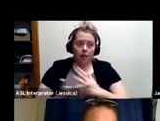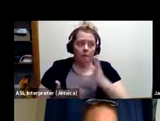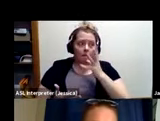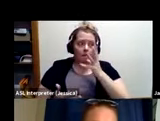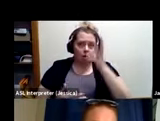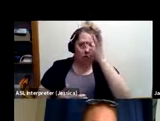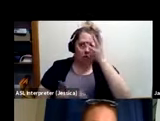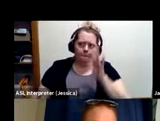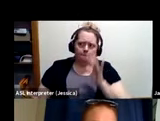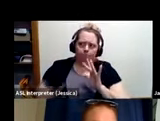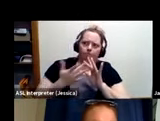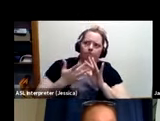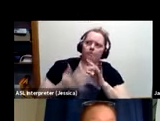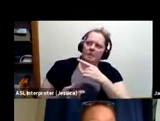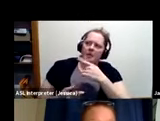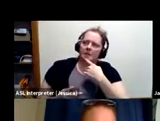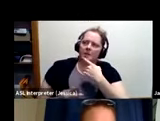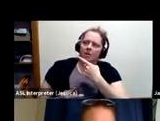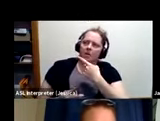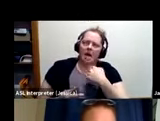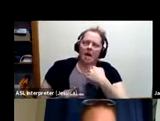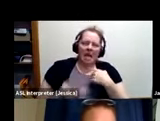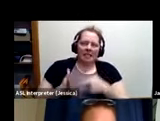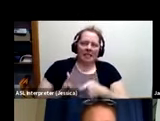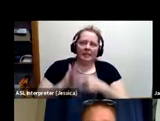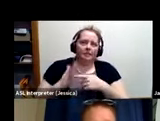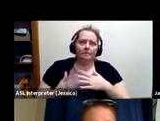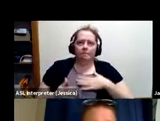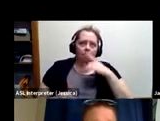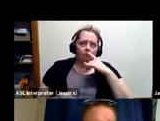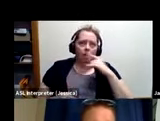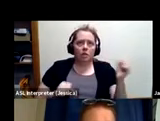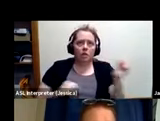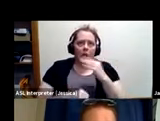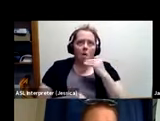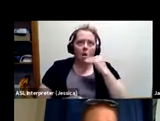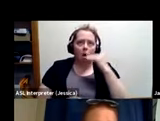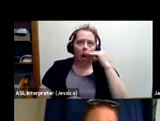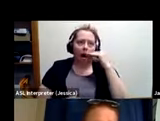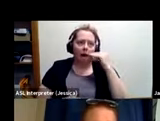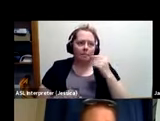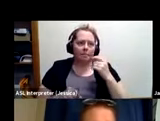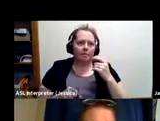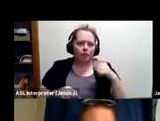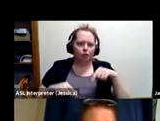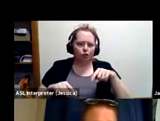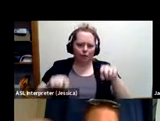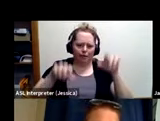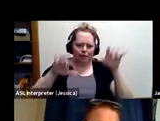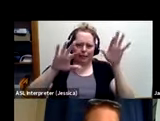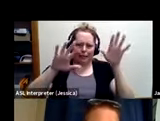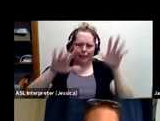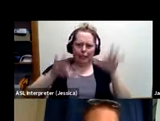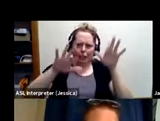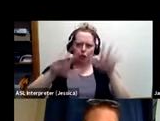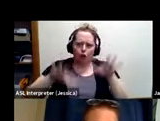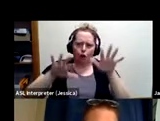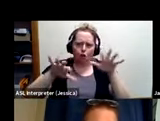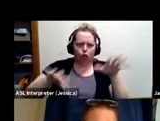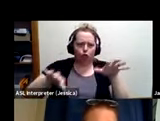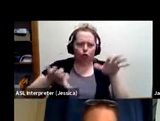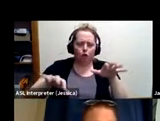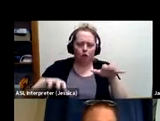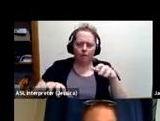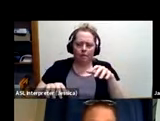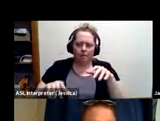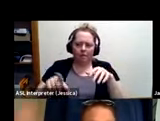send their child home from our program in a snowstorm, and they lived in Mount Lebanon and we were in East